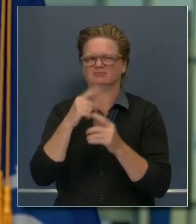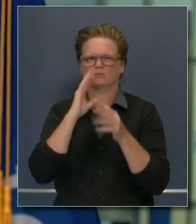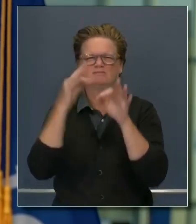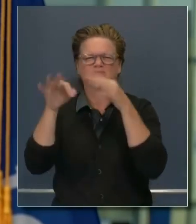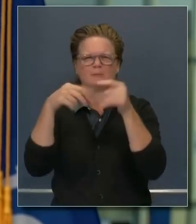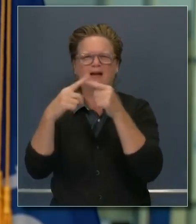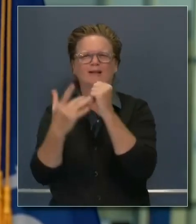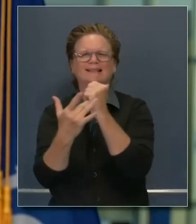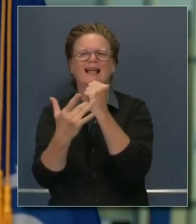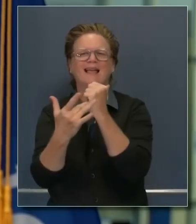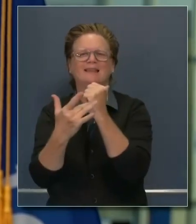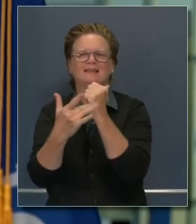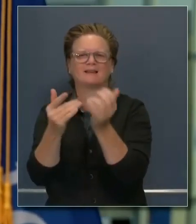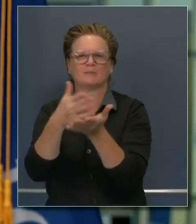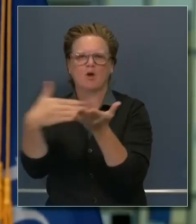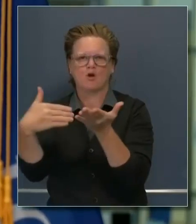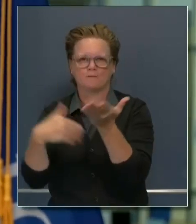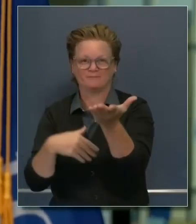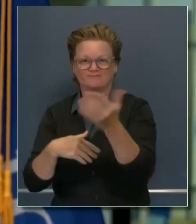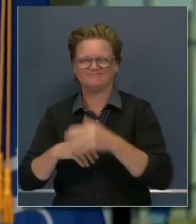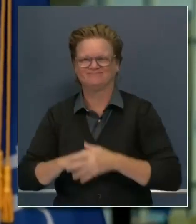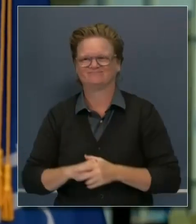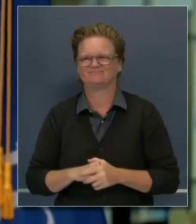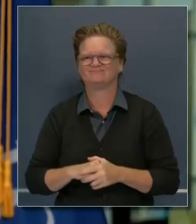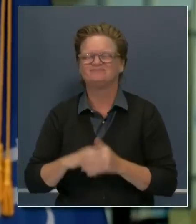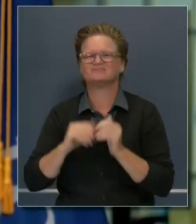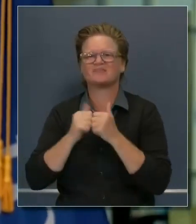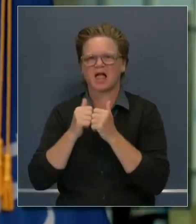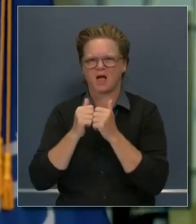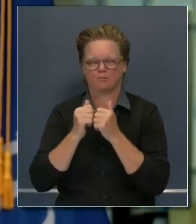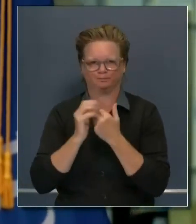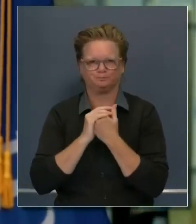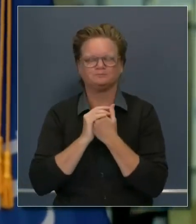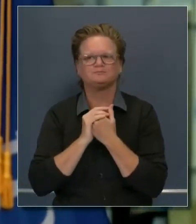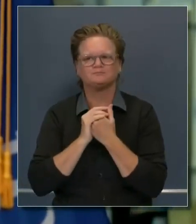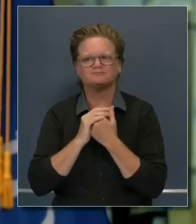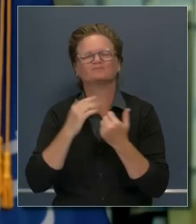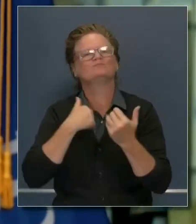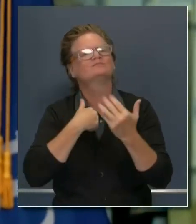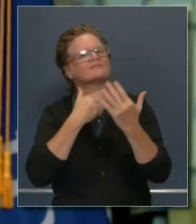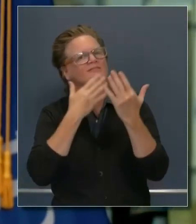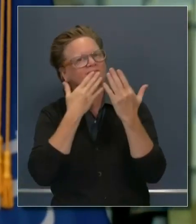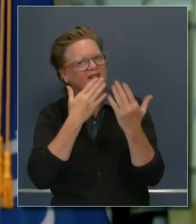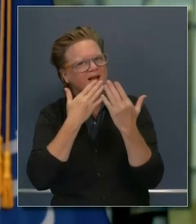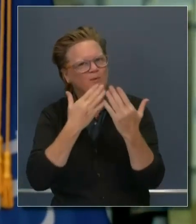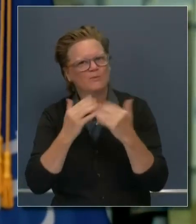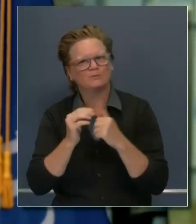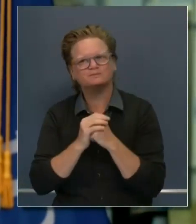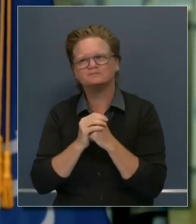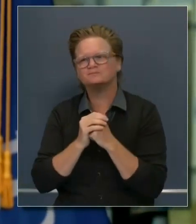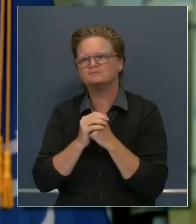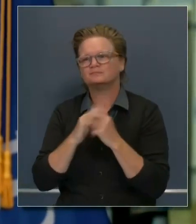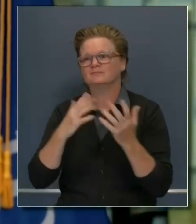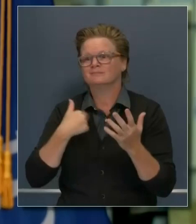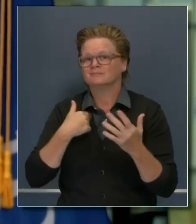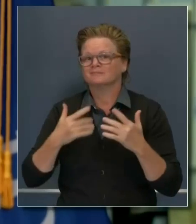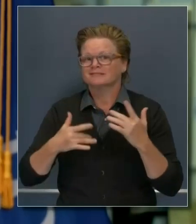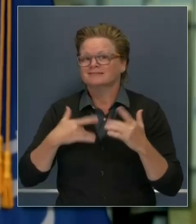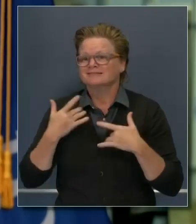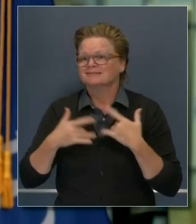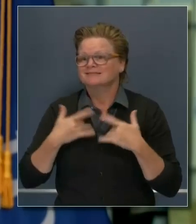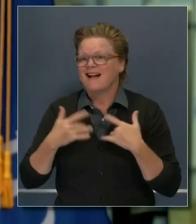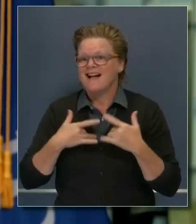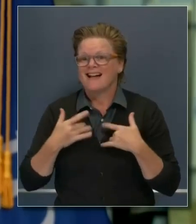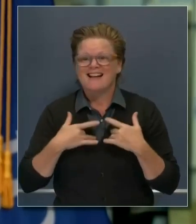Hi, good afternoon, and thank you for having me. I'm very excited and, about this this recommendation. I want to thank